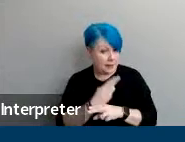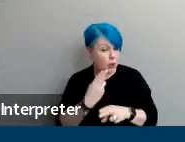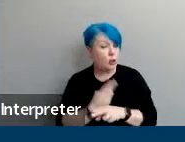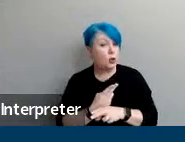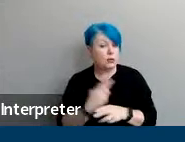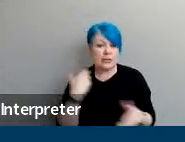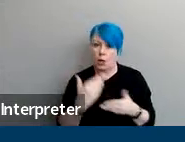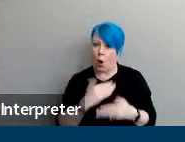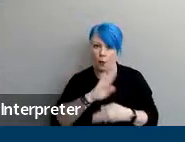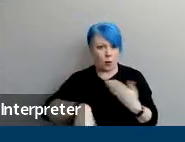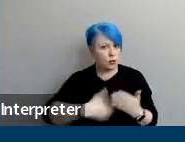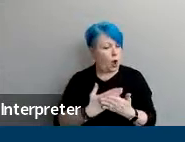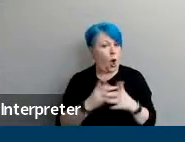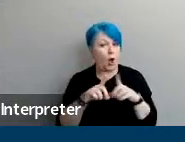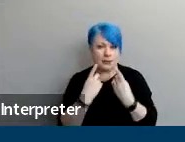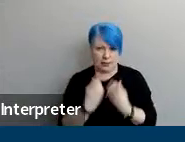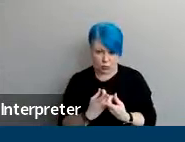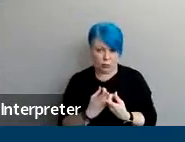So,